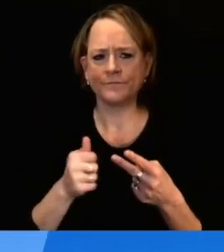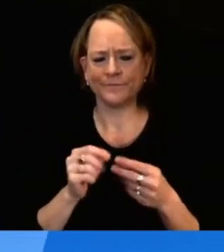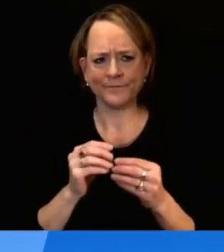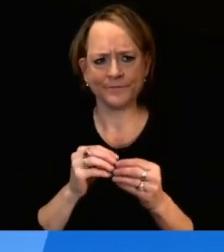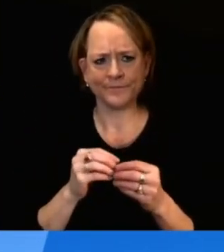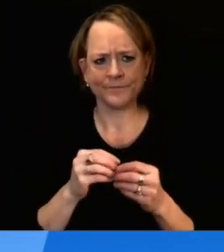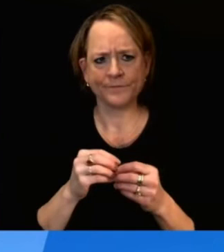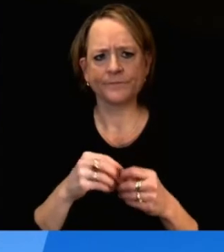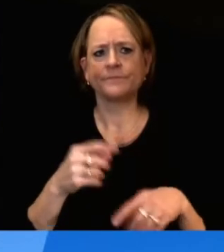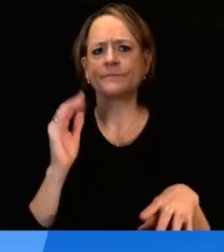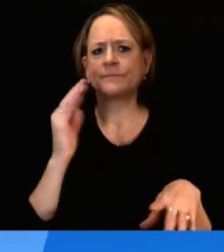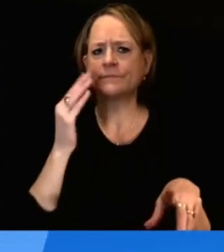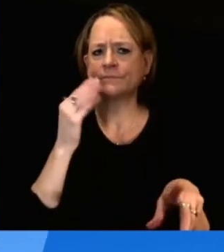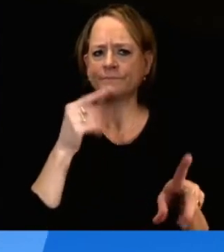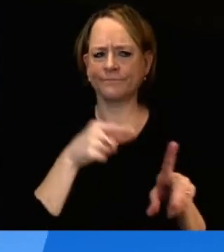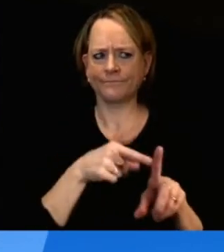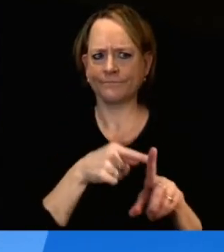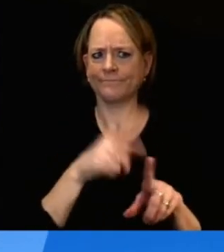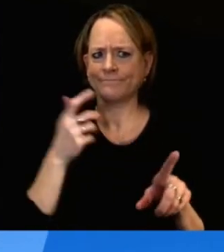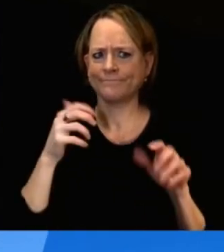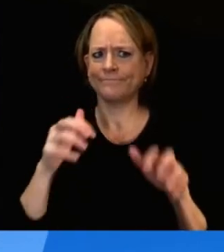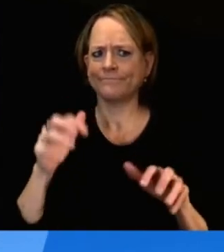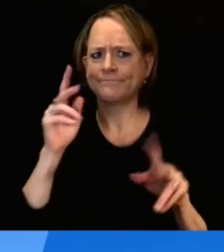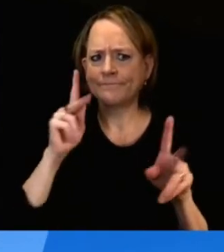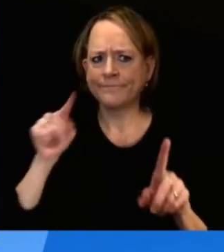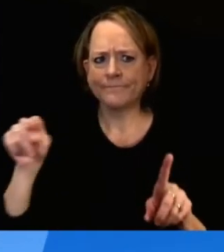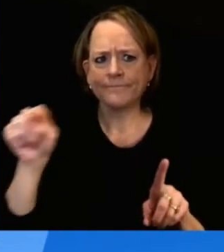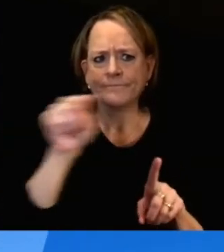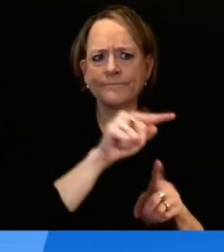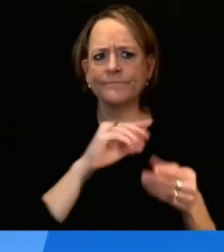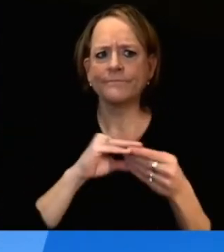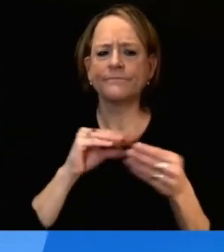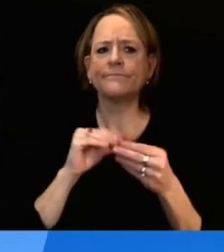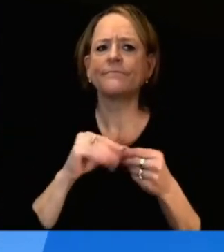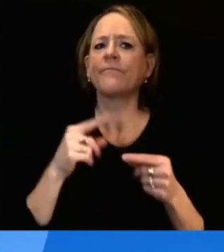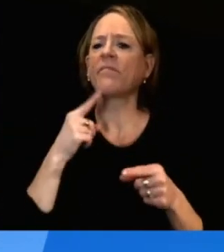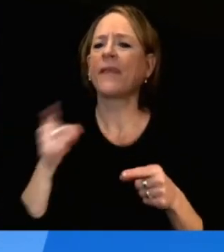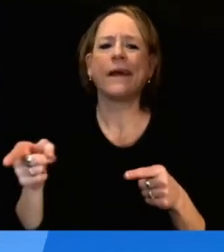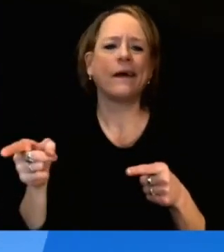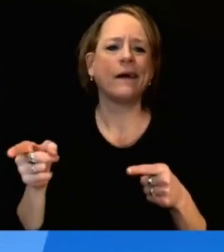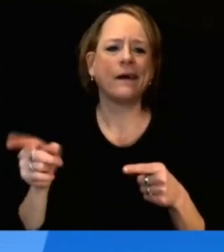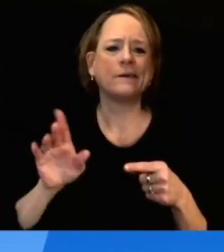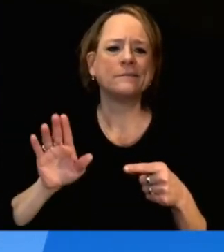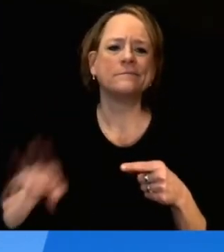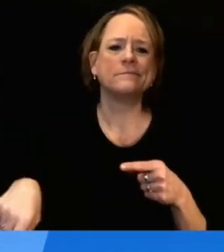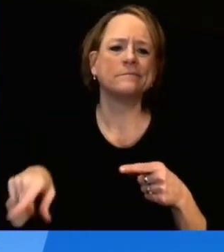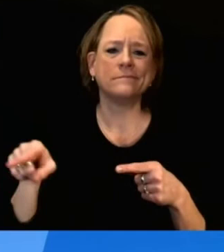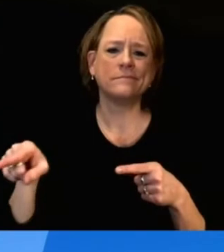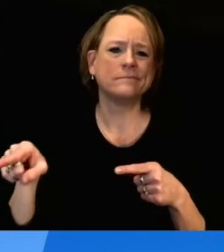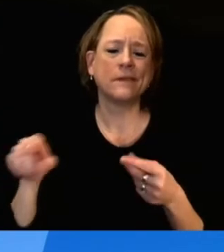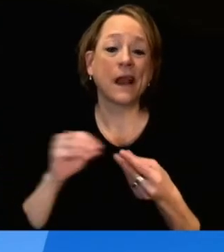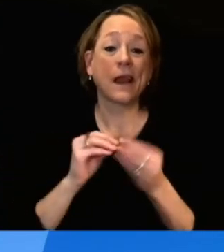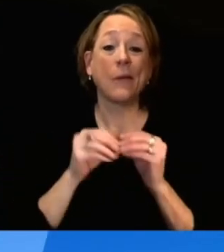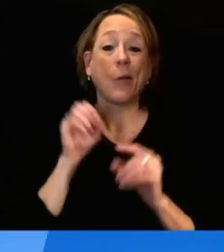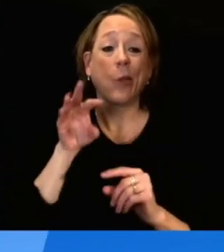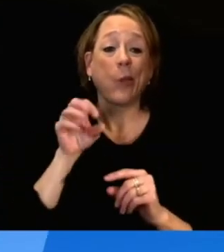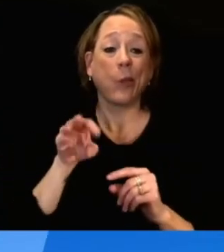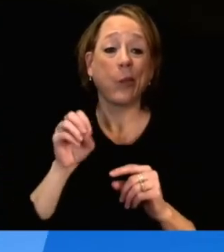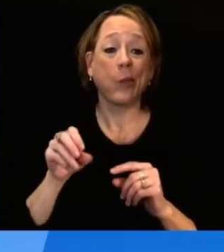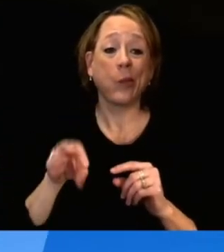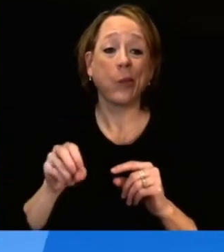to stop paying attention to these case numbers. You know, there's a lot of sticker shock value here, but the real numbers